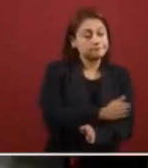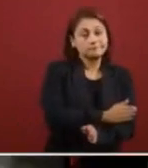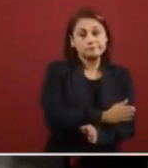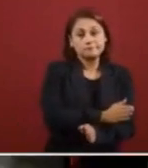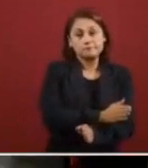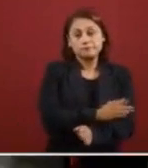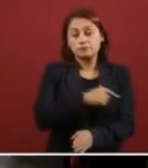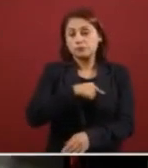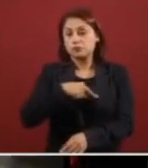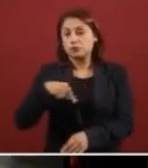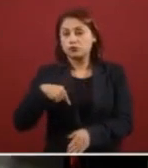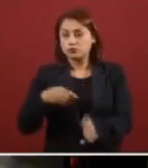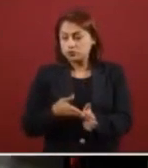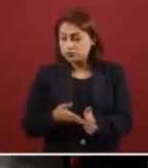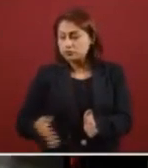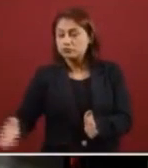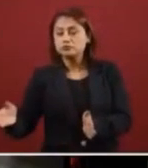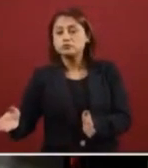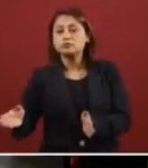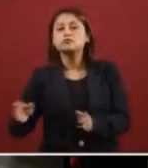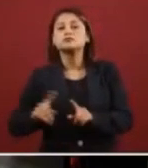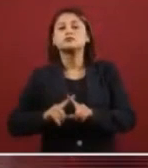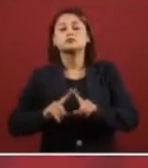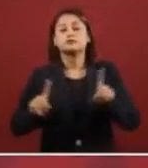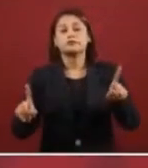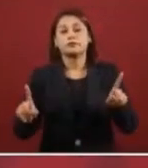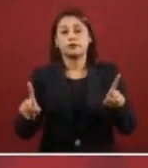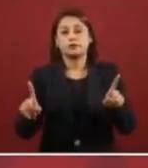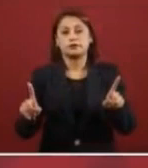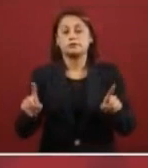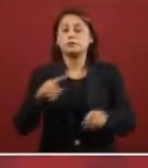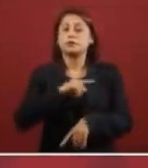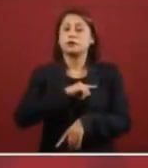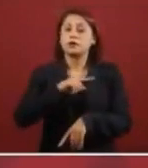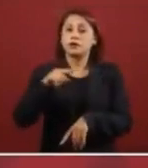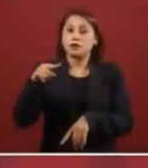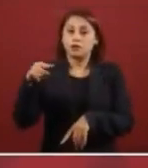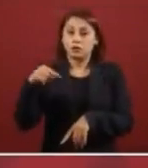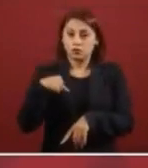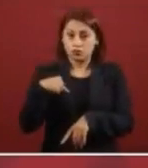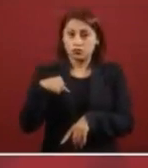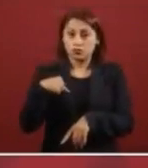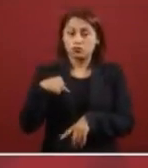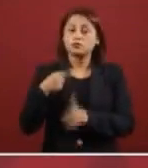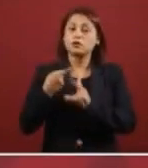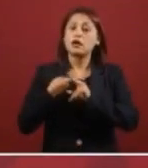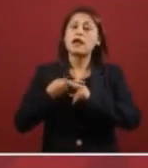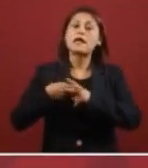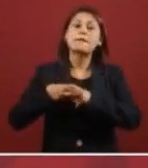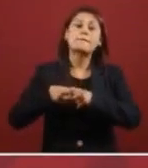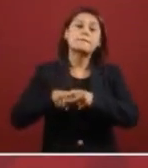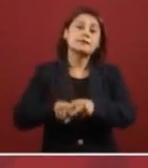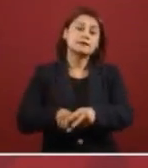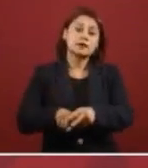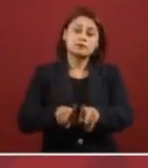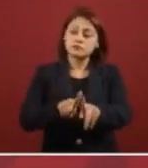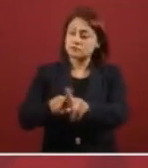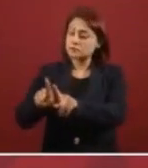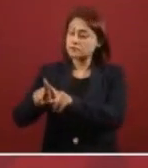los que estábamos llegando. For those that were arriving